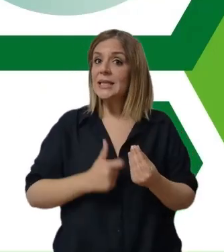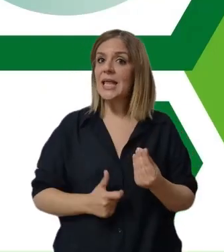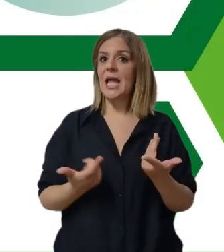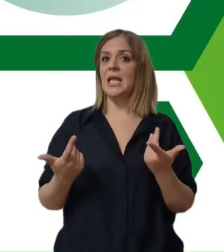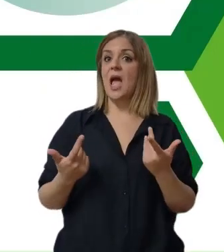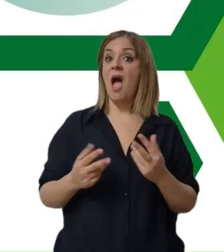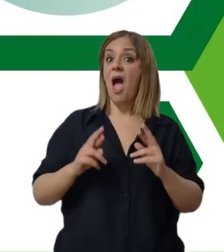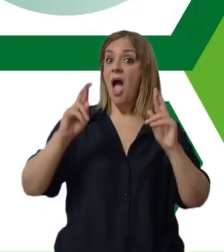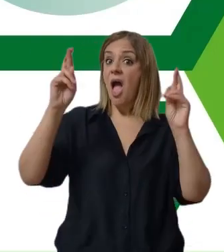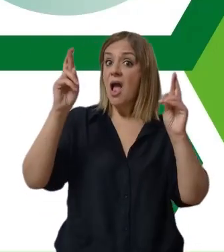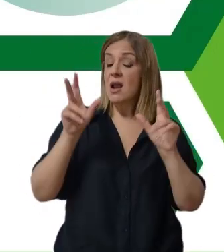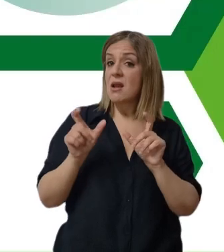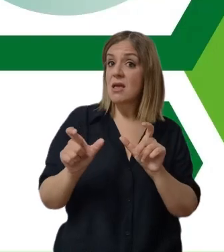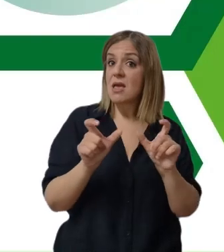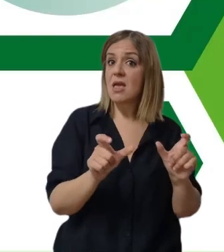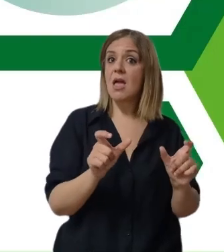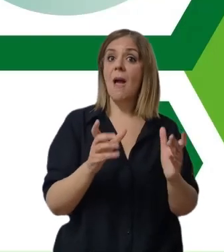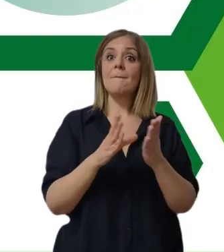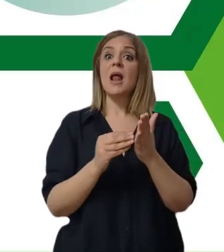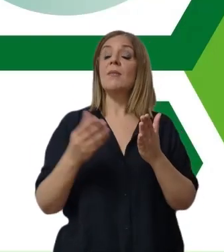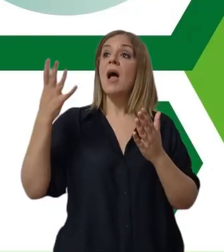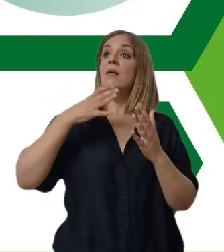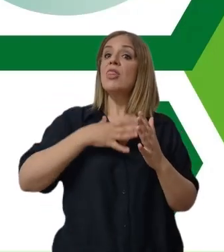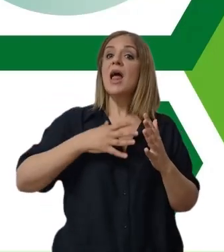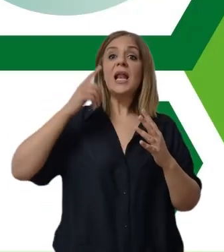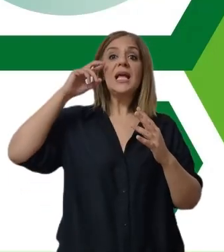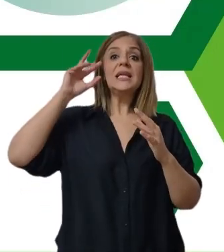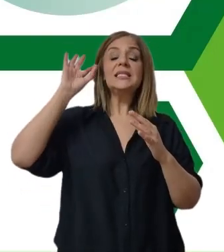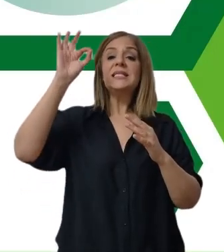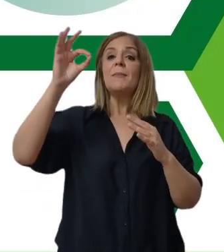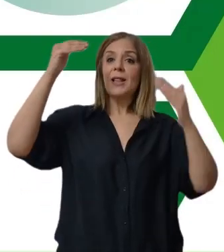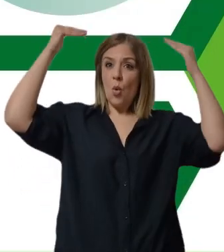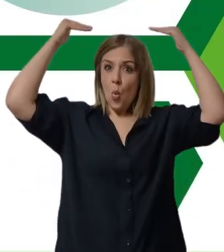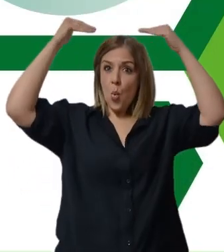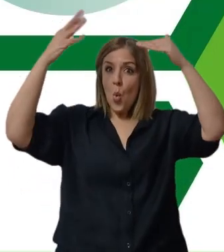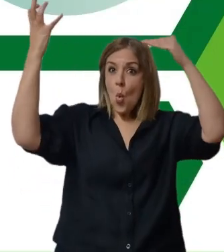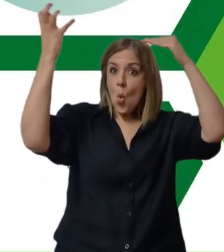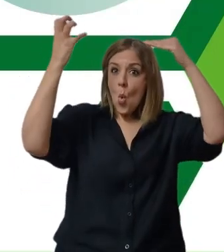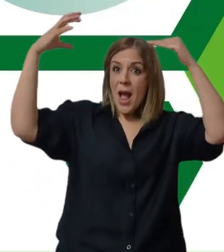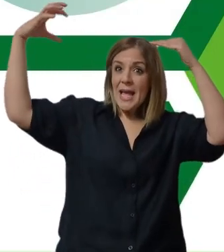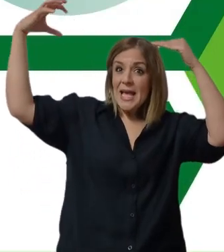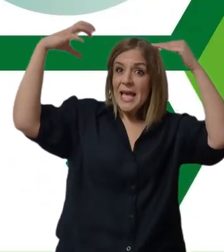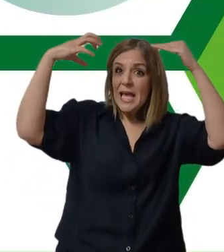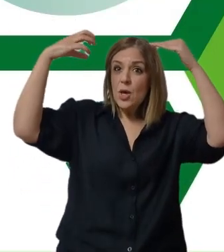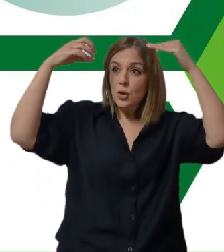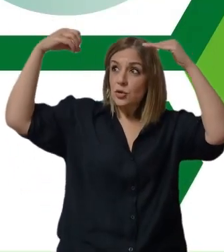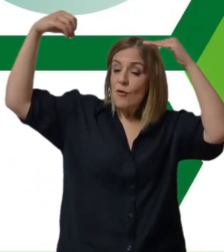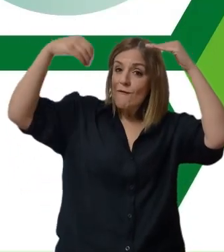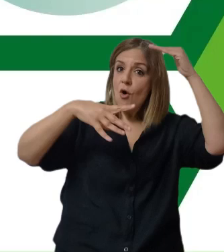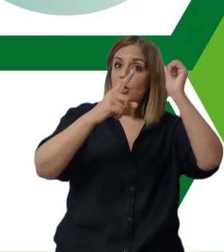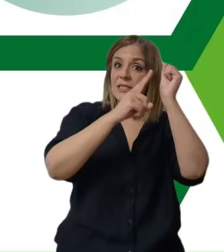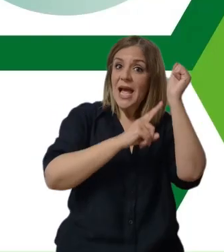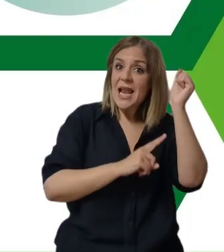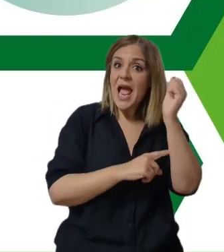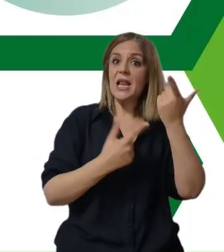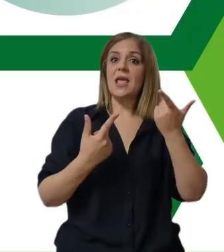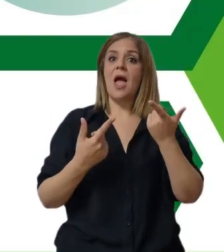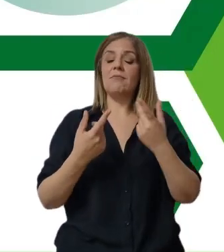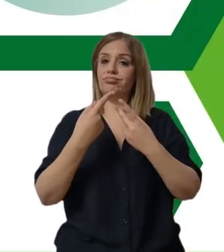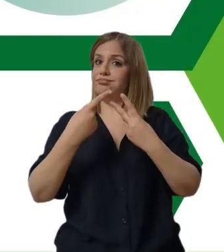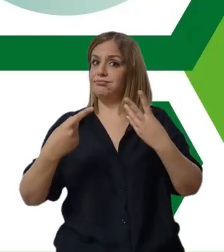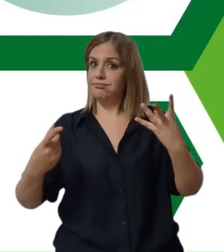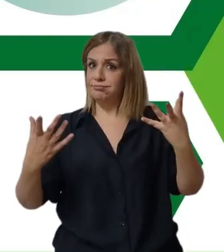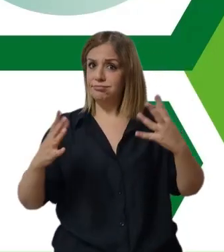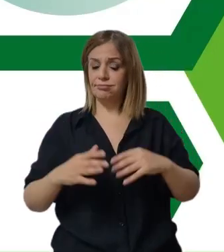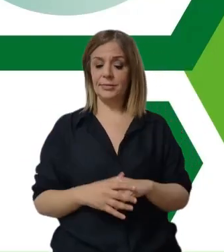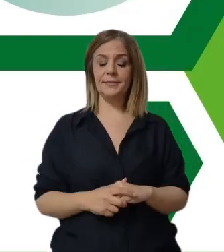by supporting, for example, solar panels installation, wind turbines, and other clean energy sources.